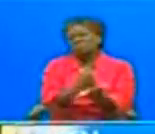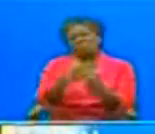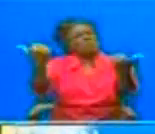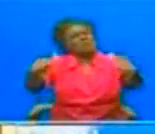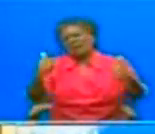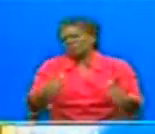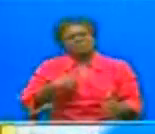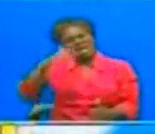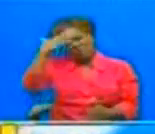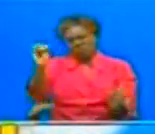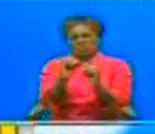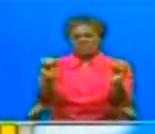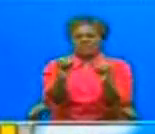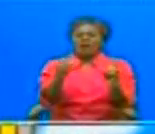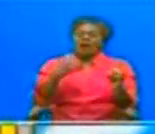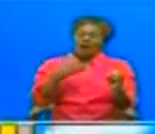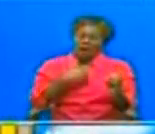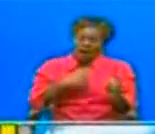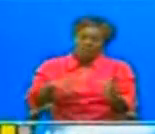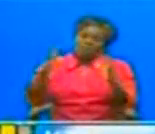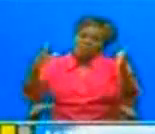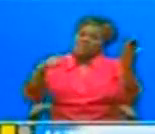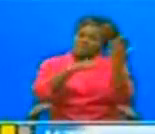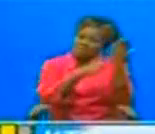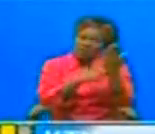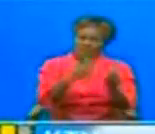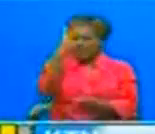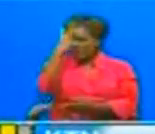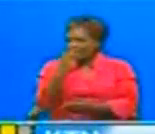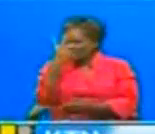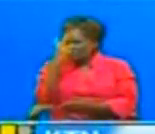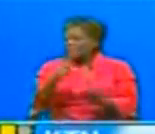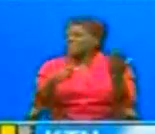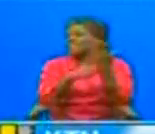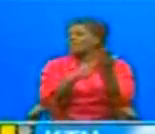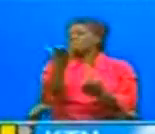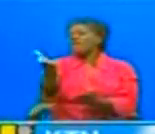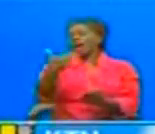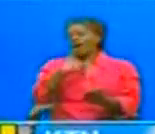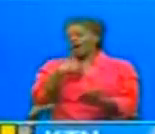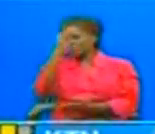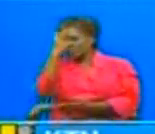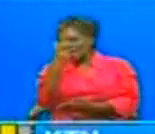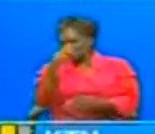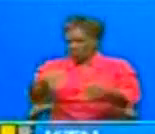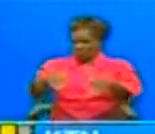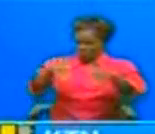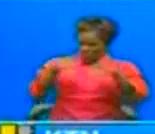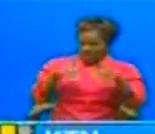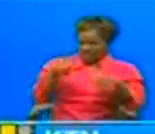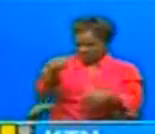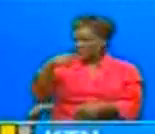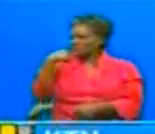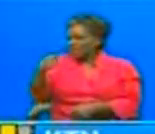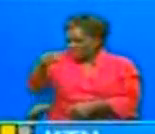was renewed. Do you think there is a big name behind all this? We suspect who the name behind those names are, and we wait for her to tell us.